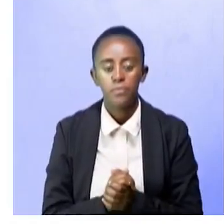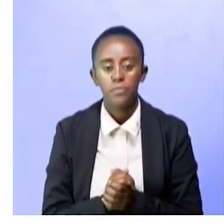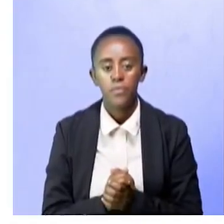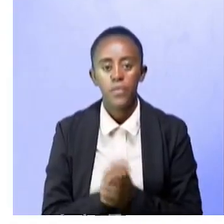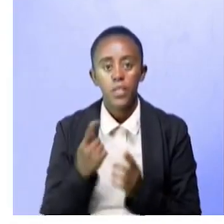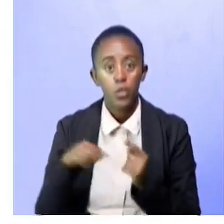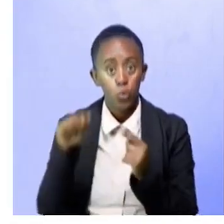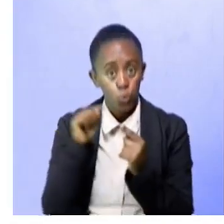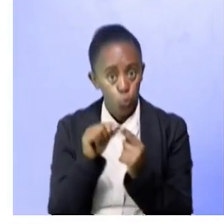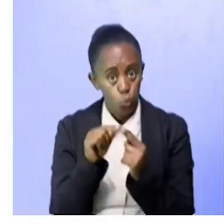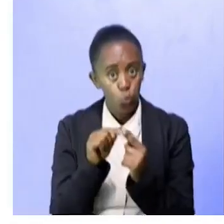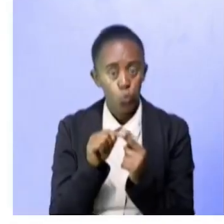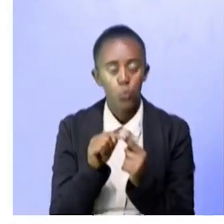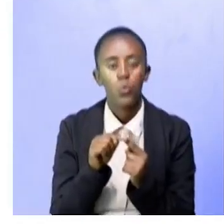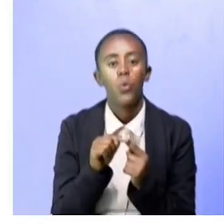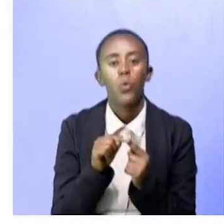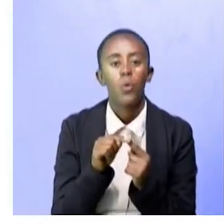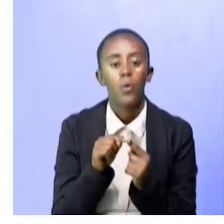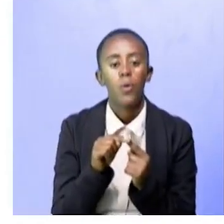to